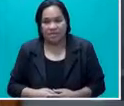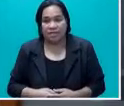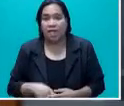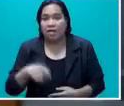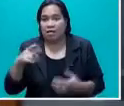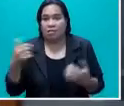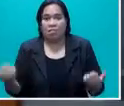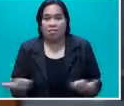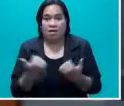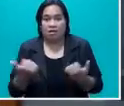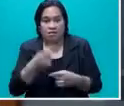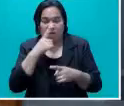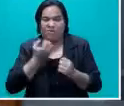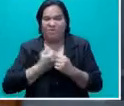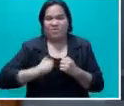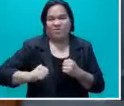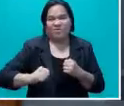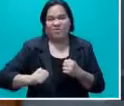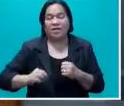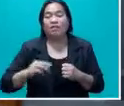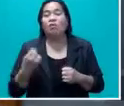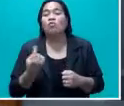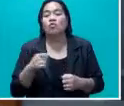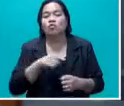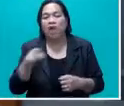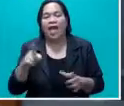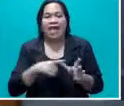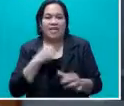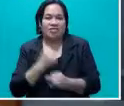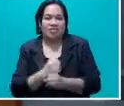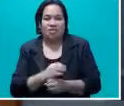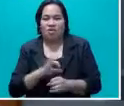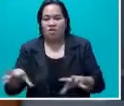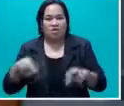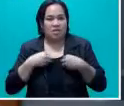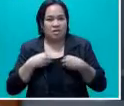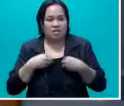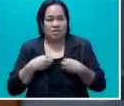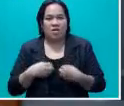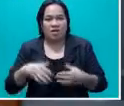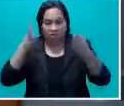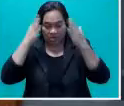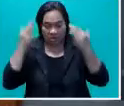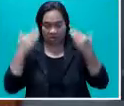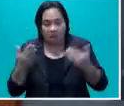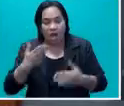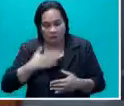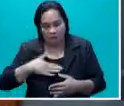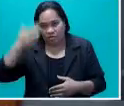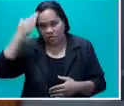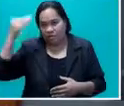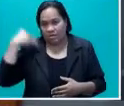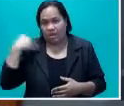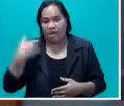lot of rejection from the Honorable Attorney General. Honorable Speaker, let me remind the